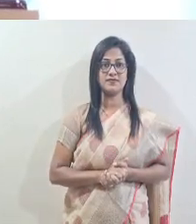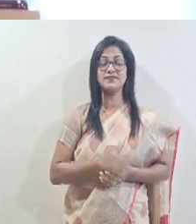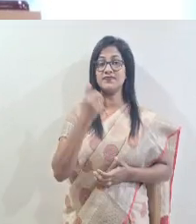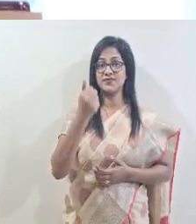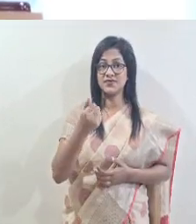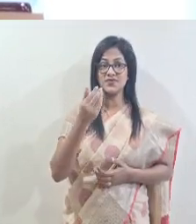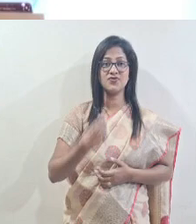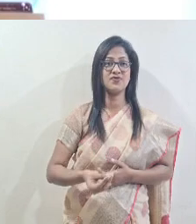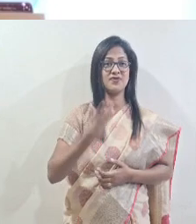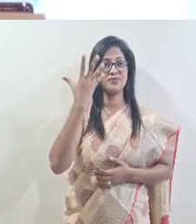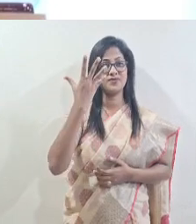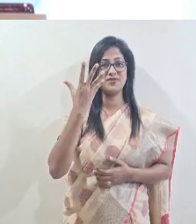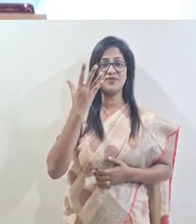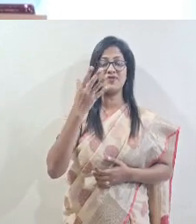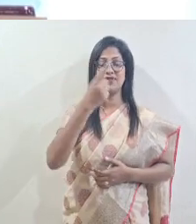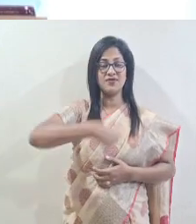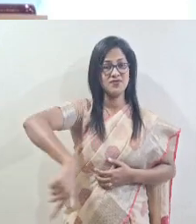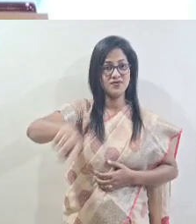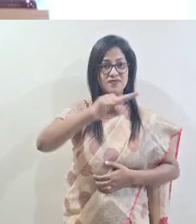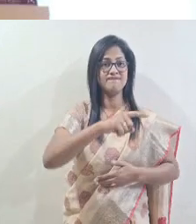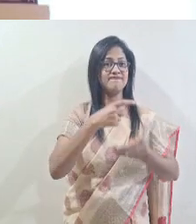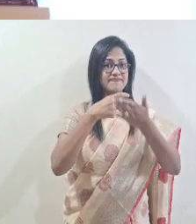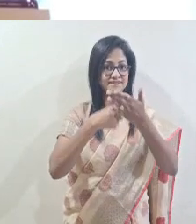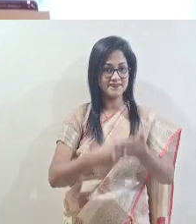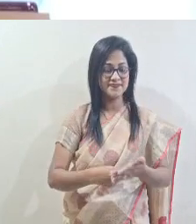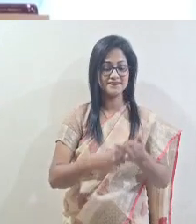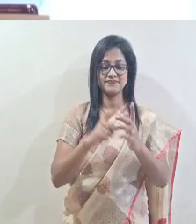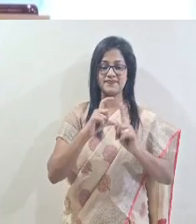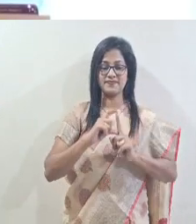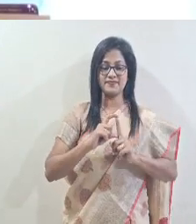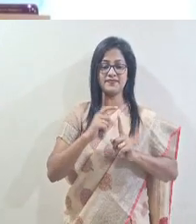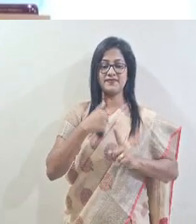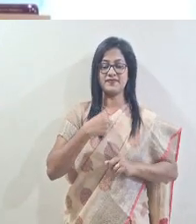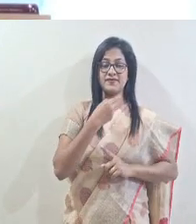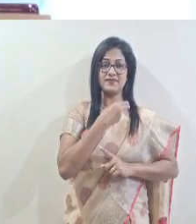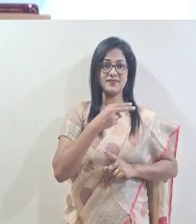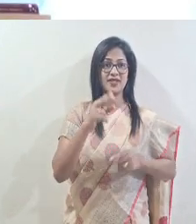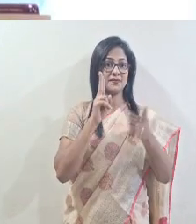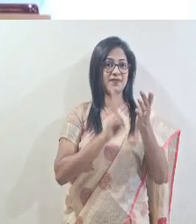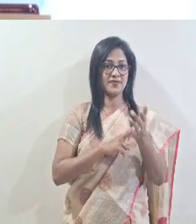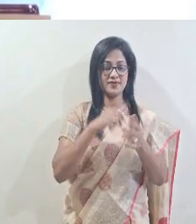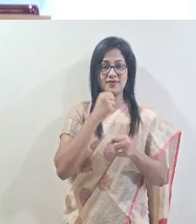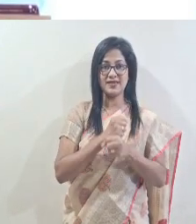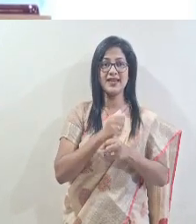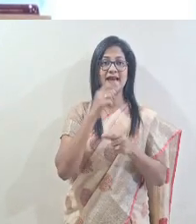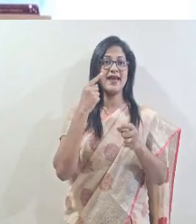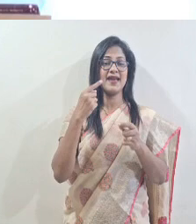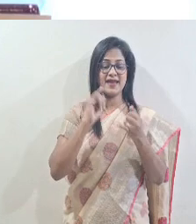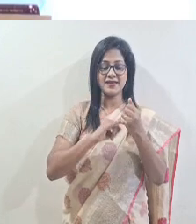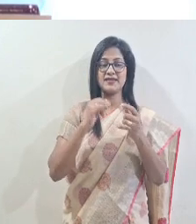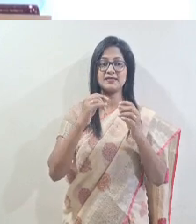Good morning, all respected delegates. I am Nilkanti Gaurav from SVNIT Surat.